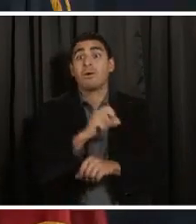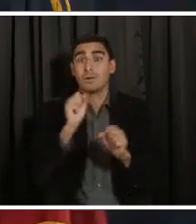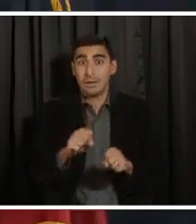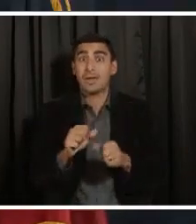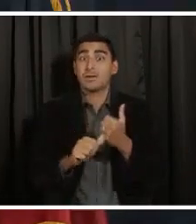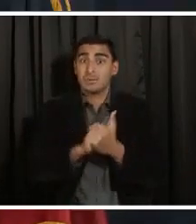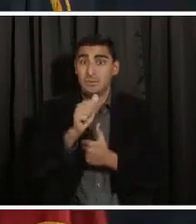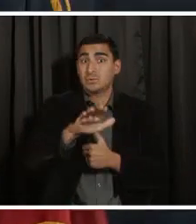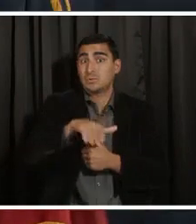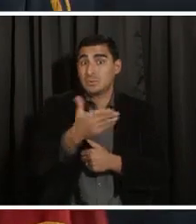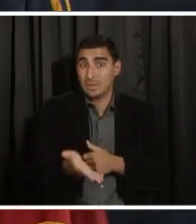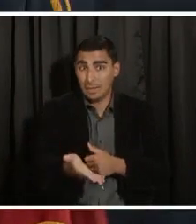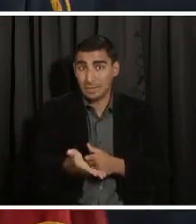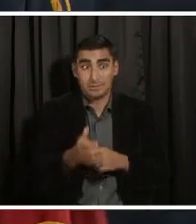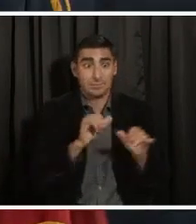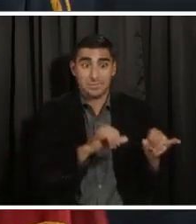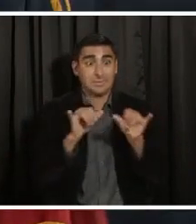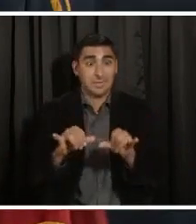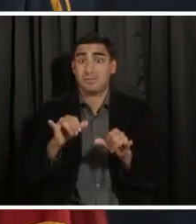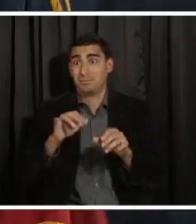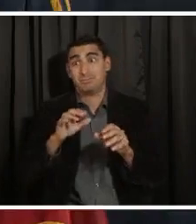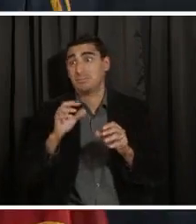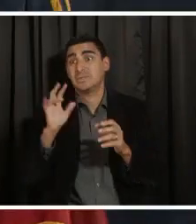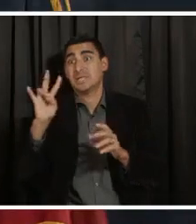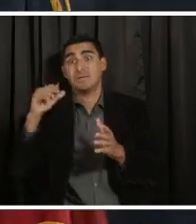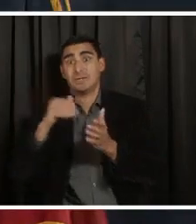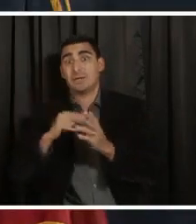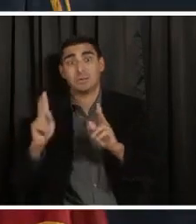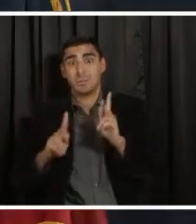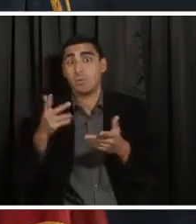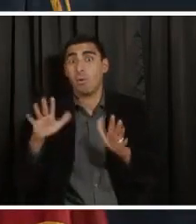over 7,000 of our fellow Coloradans.